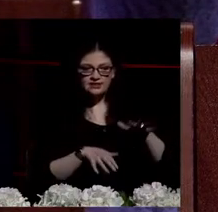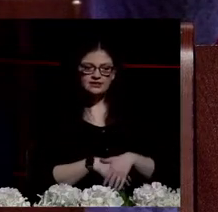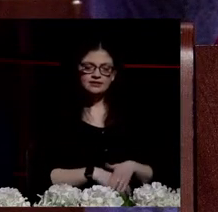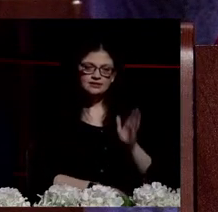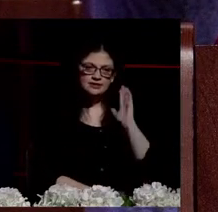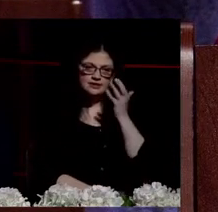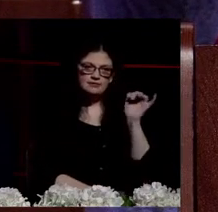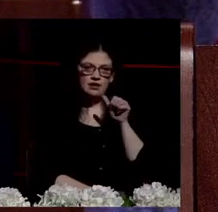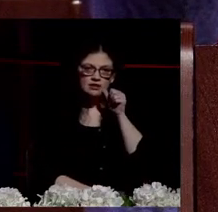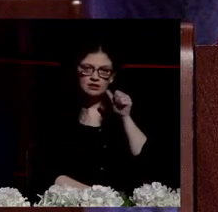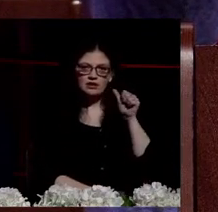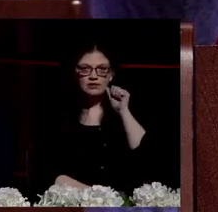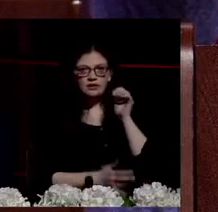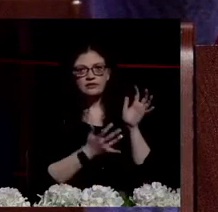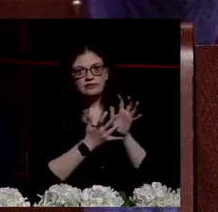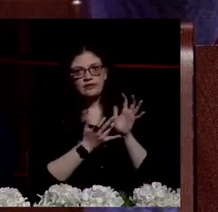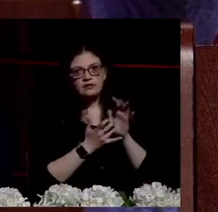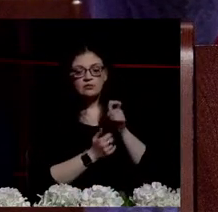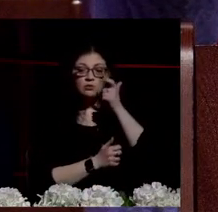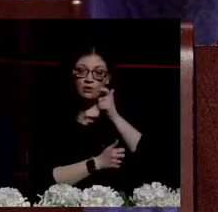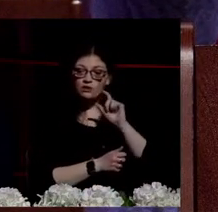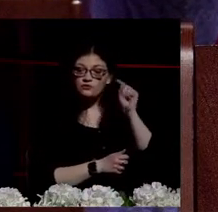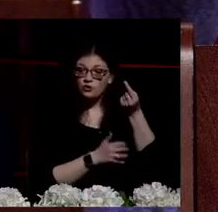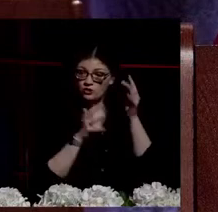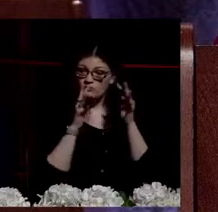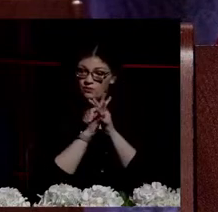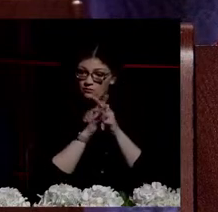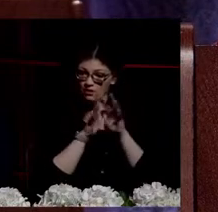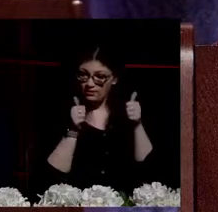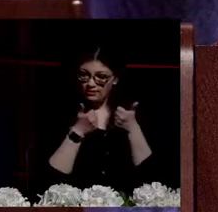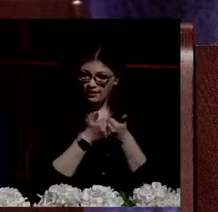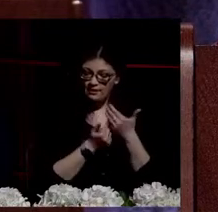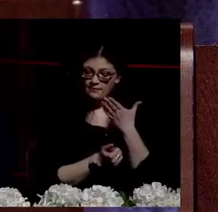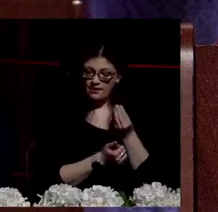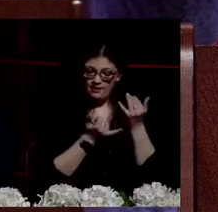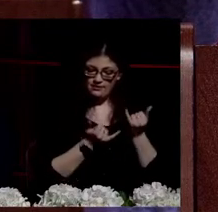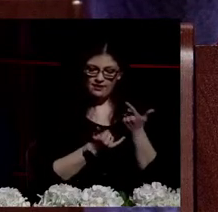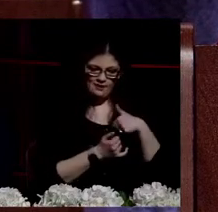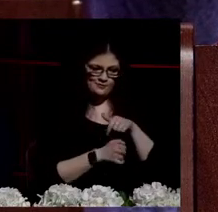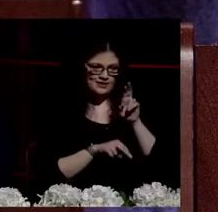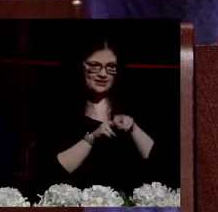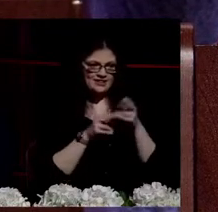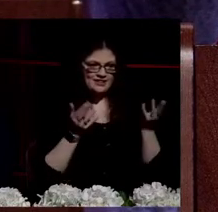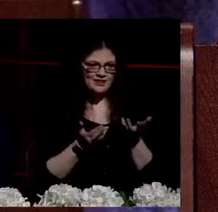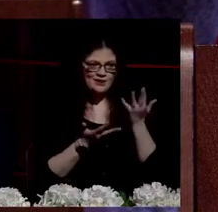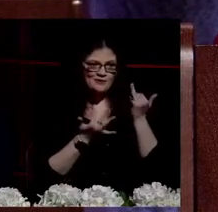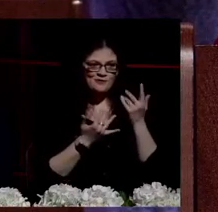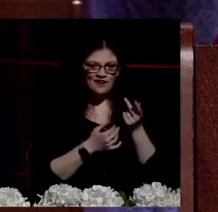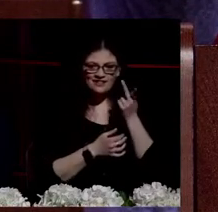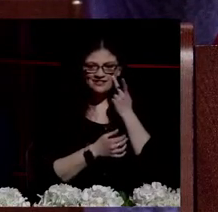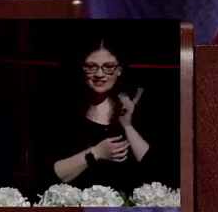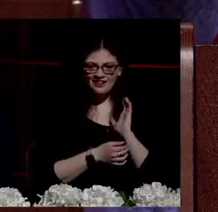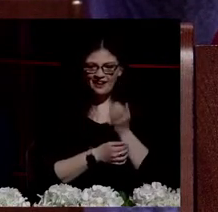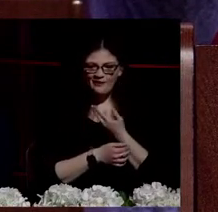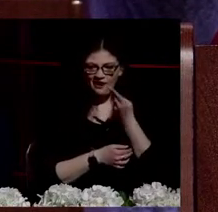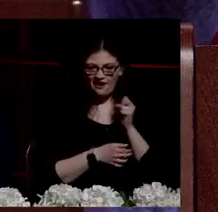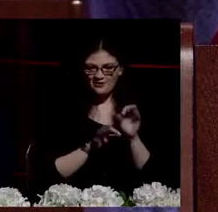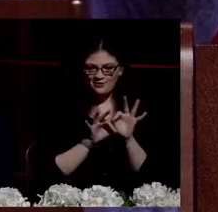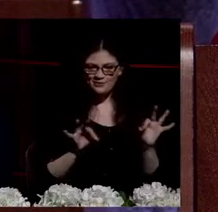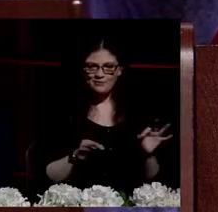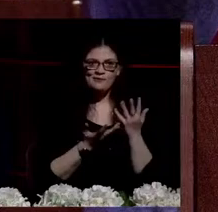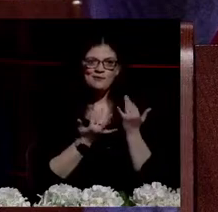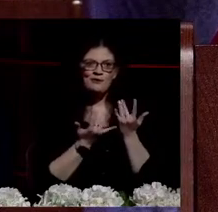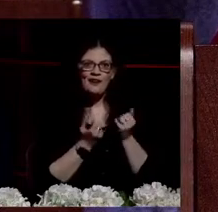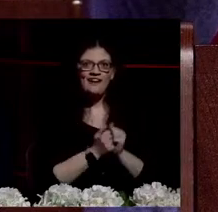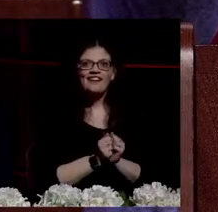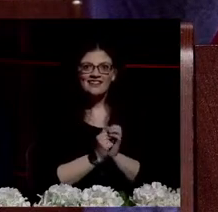sitting in the stands watching our first football game. And now we're sitting here waiting to receive our high school diploma. Look at the trip